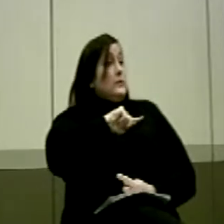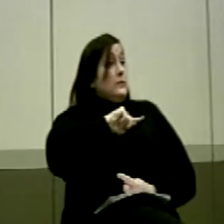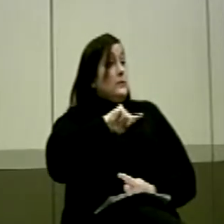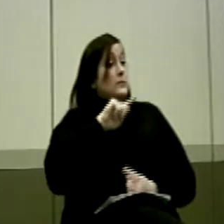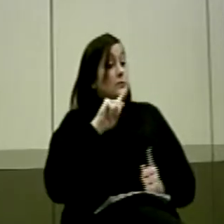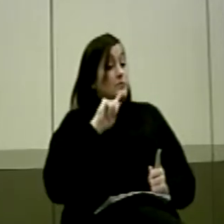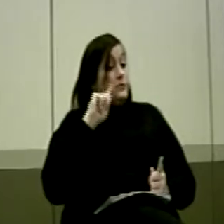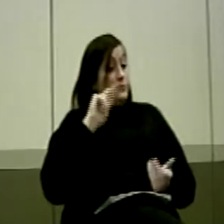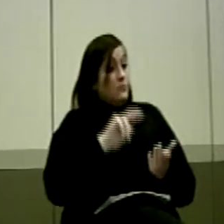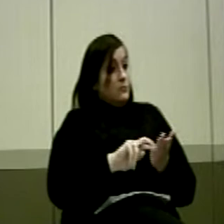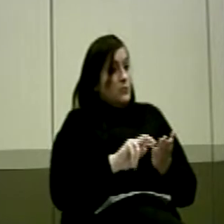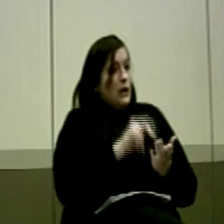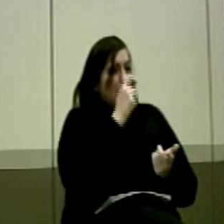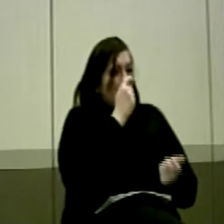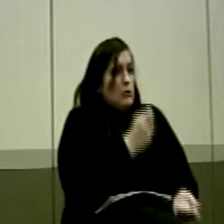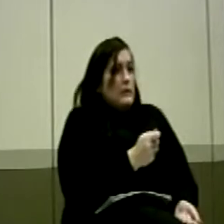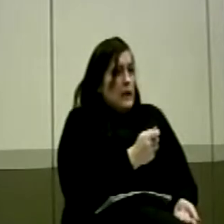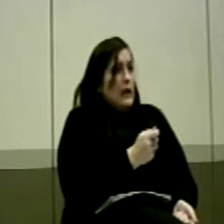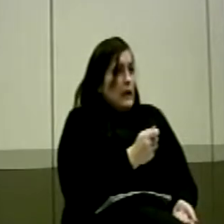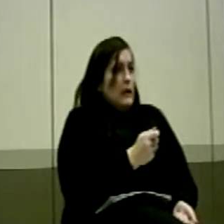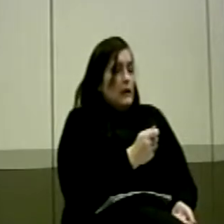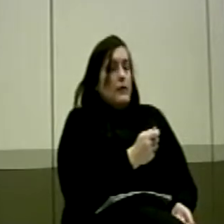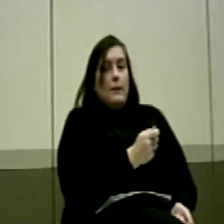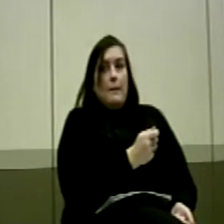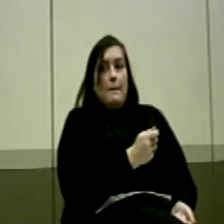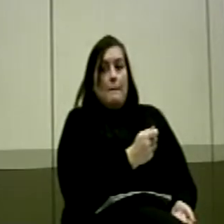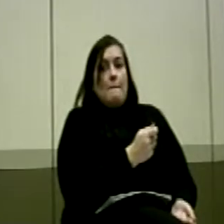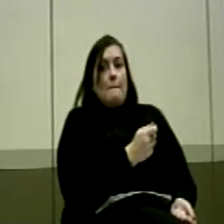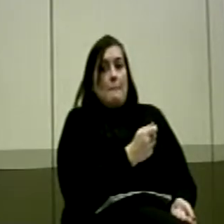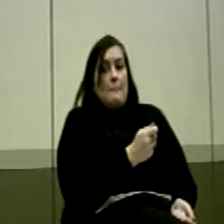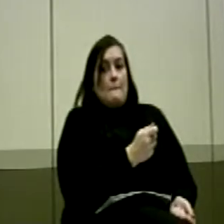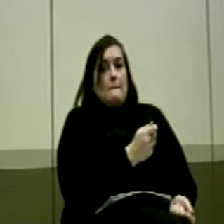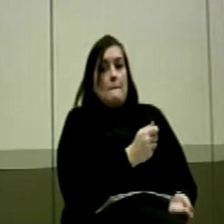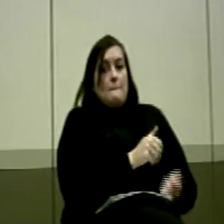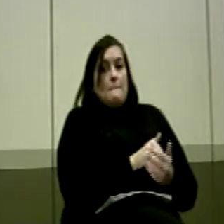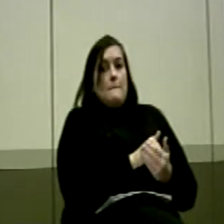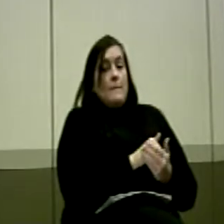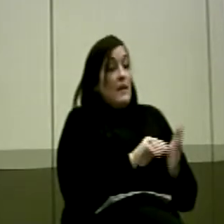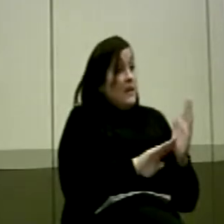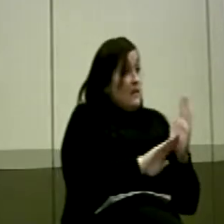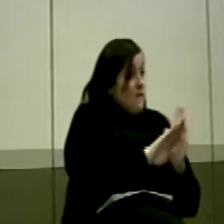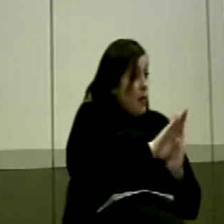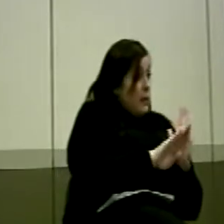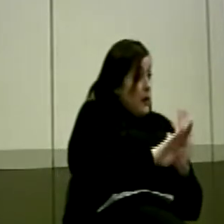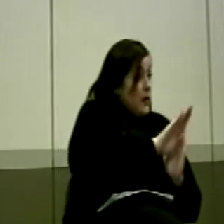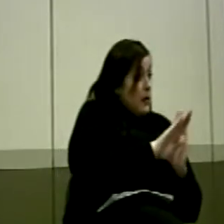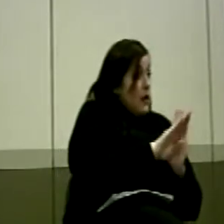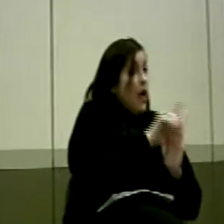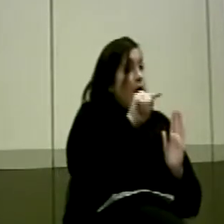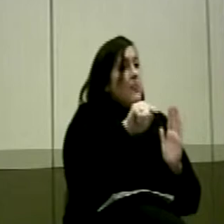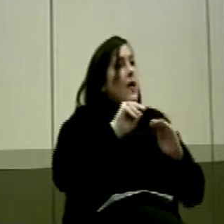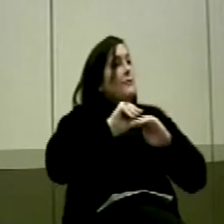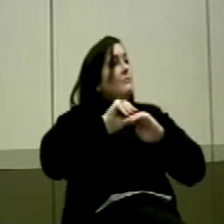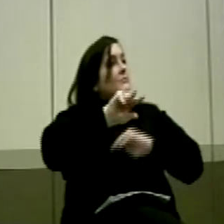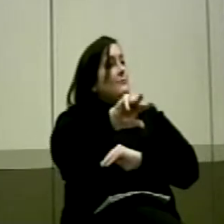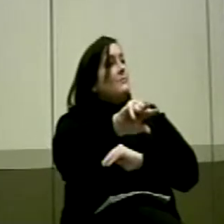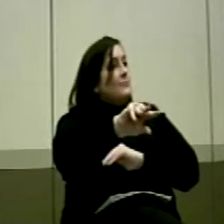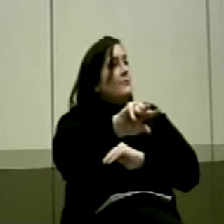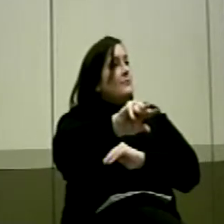in development of and then looking at the efficacy of training for all teachers of the deaf,